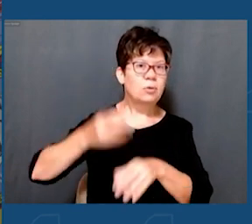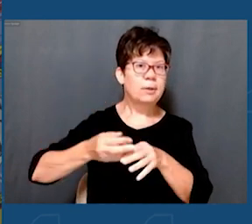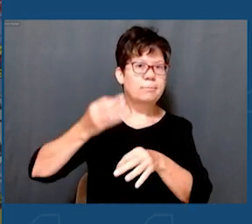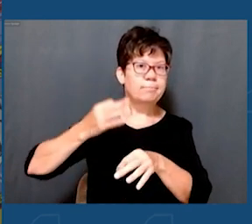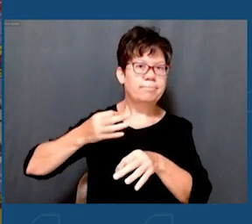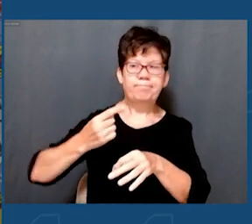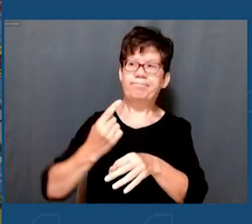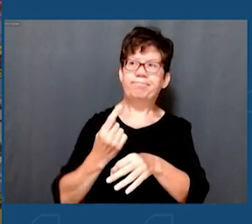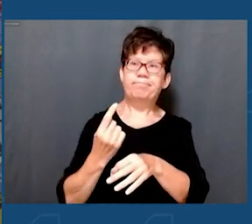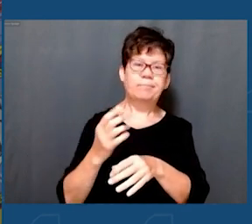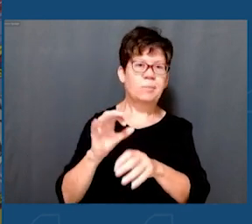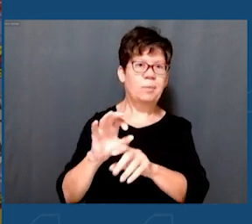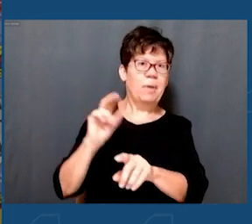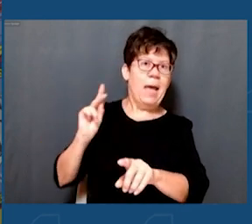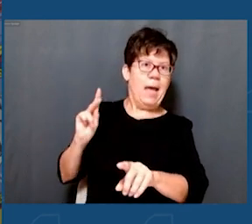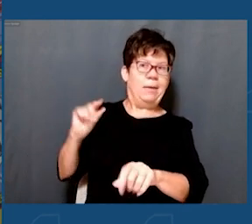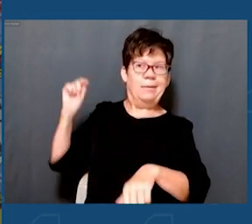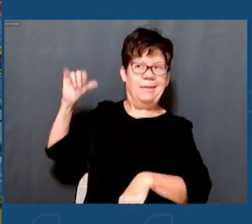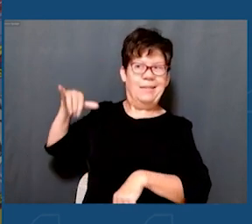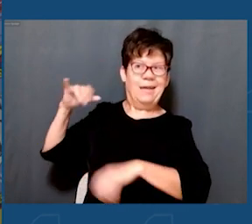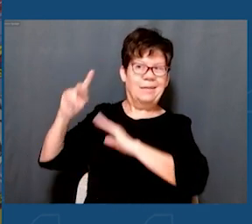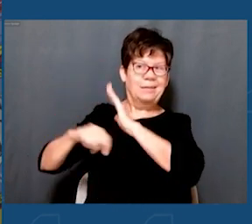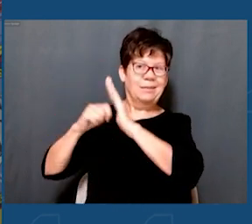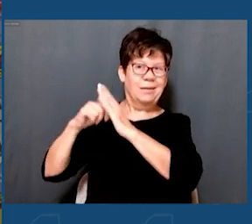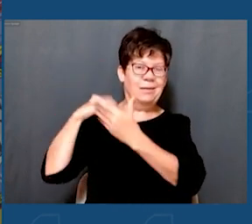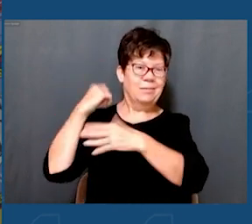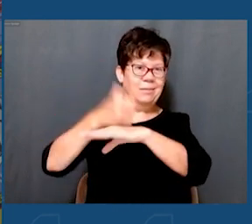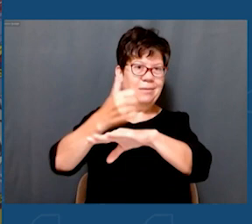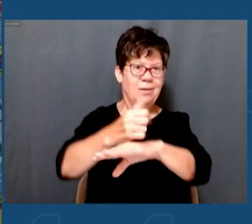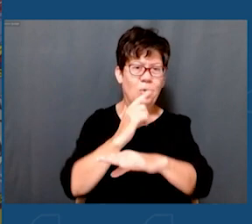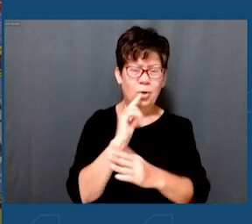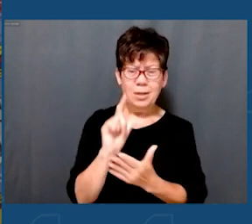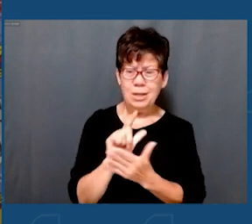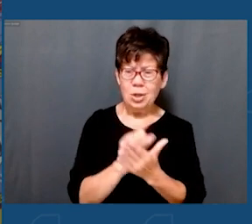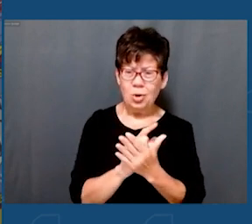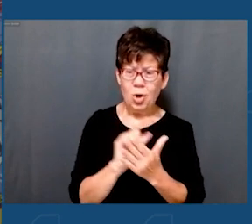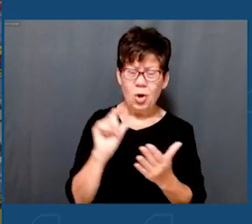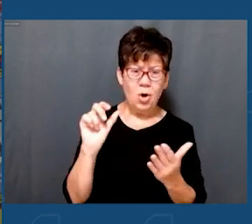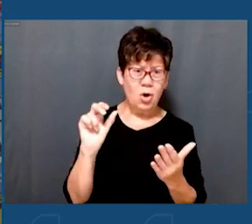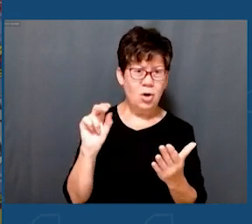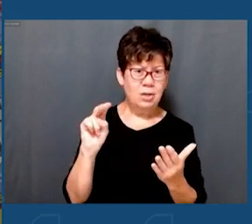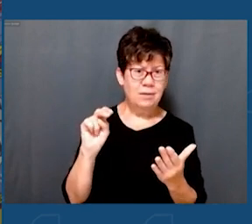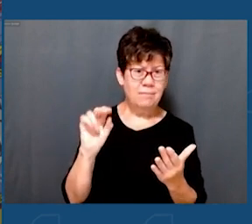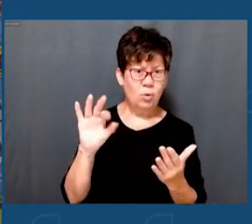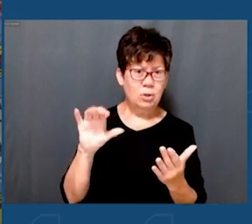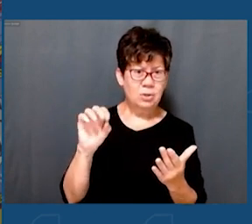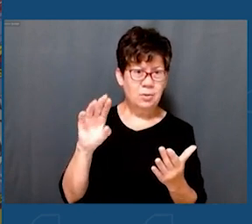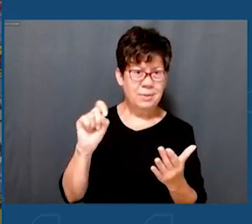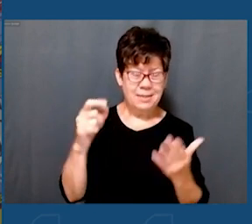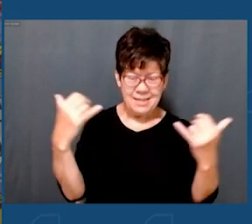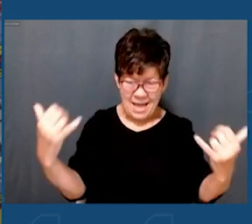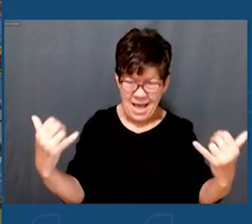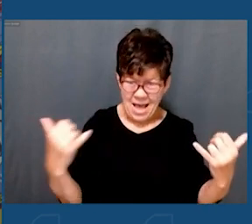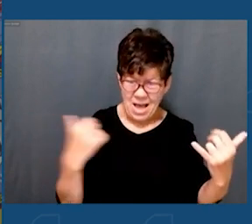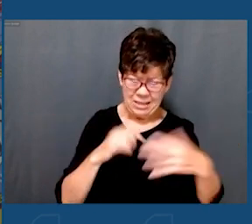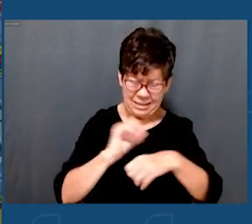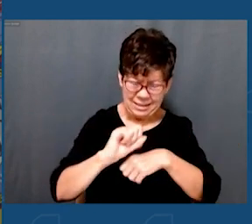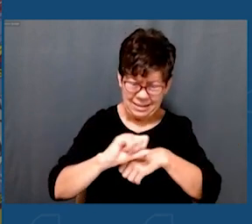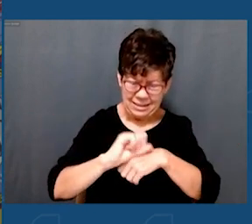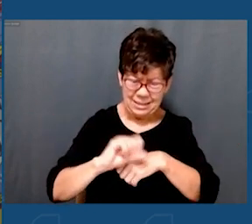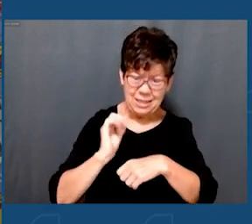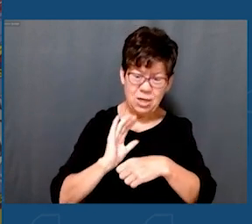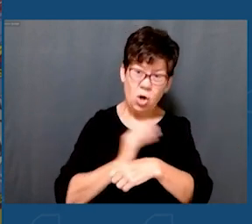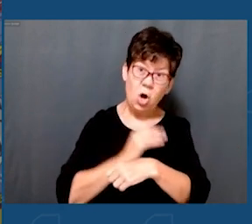we're doing everything we can, and law enforcement is working so hard every single day. And to have a Supreme Court that is hostile to those interests was